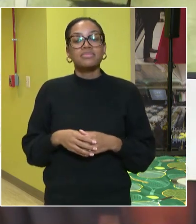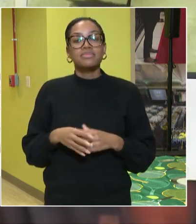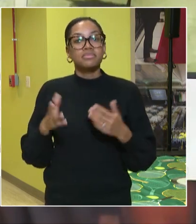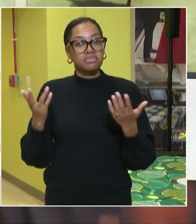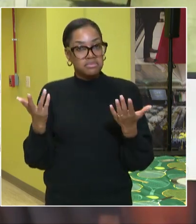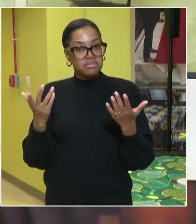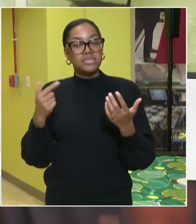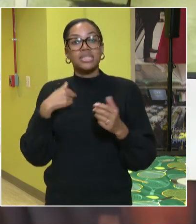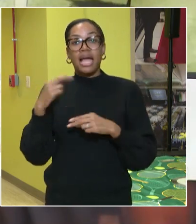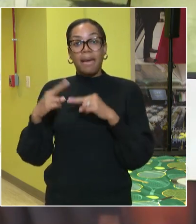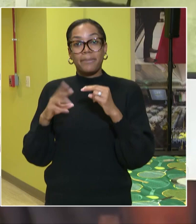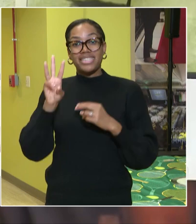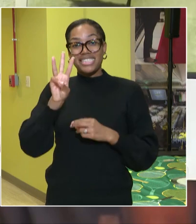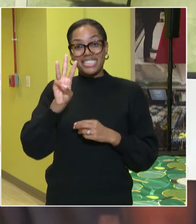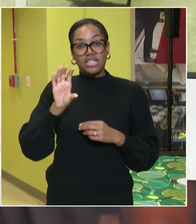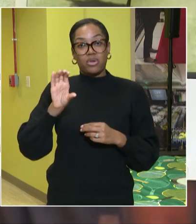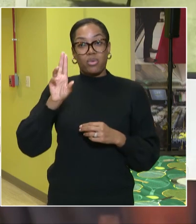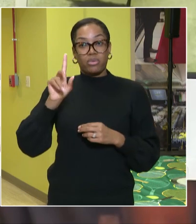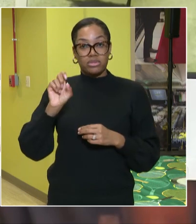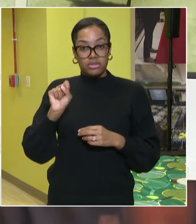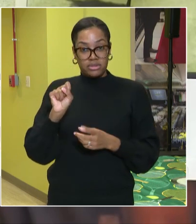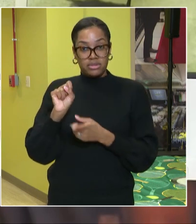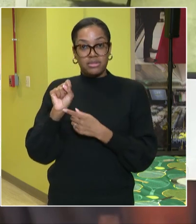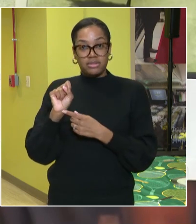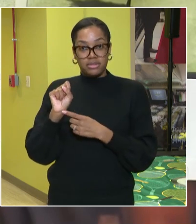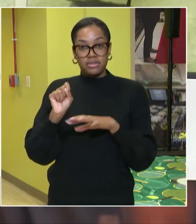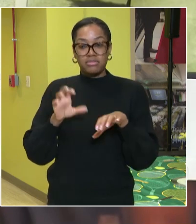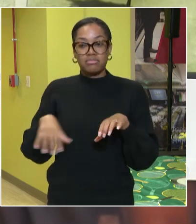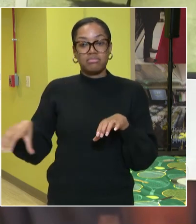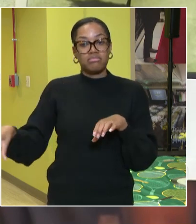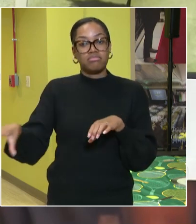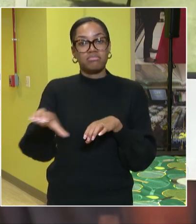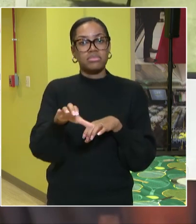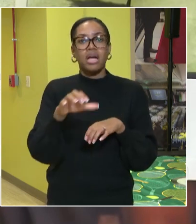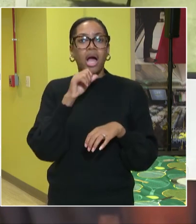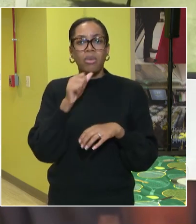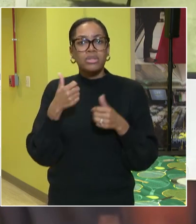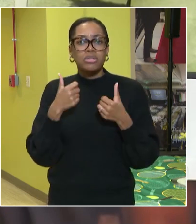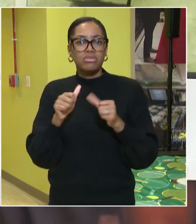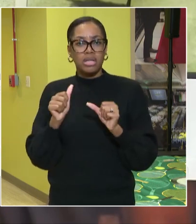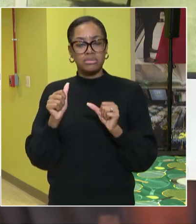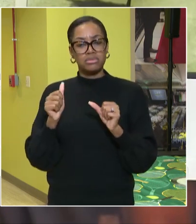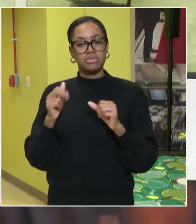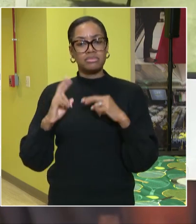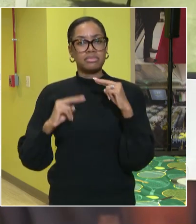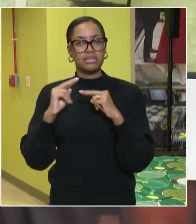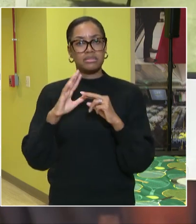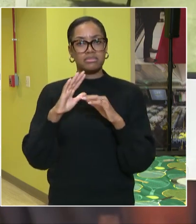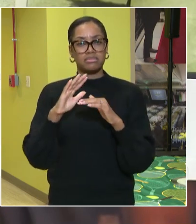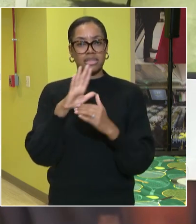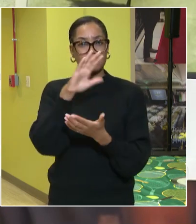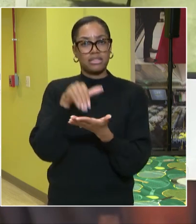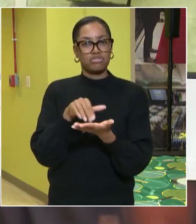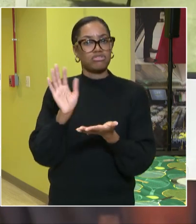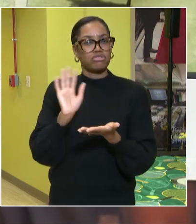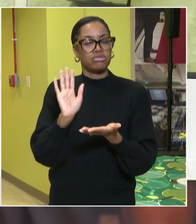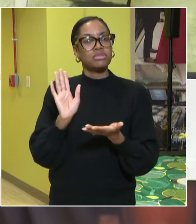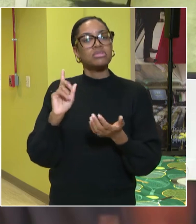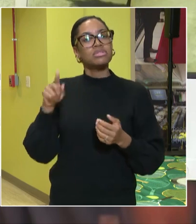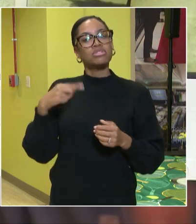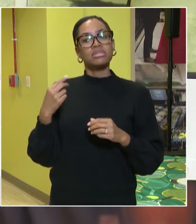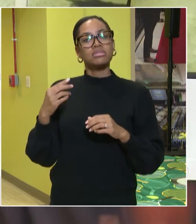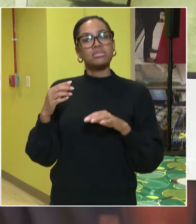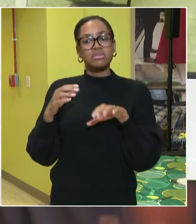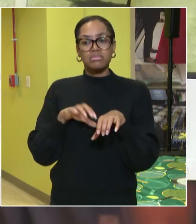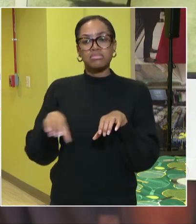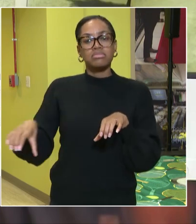I built 6 courts. That's all. Wasn't trying to build a center, just 6 courts. And I would come